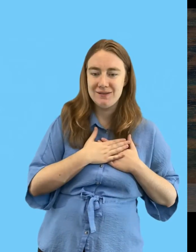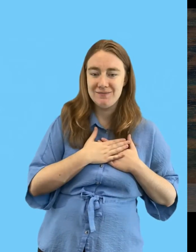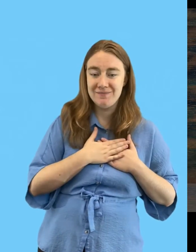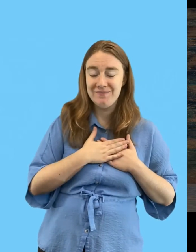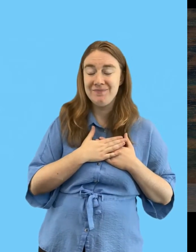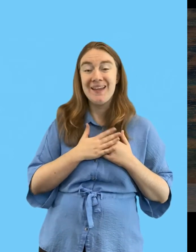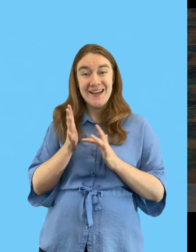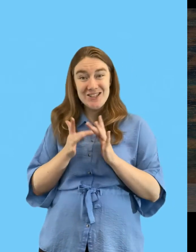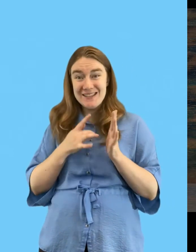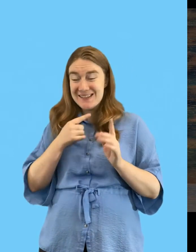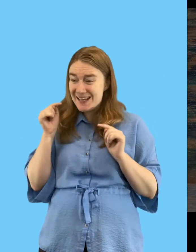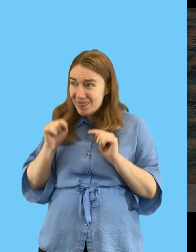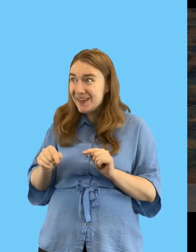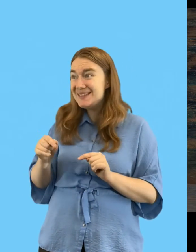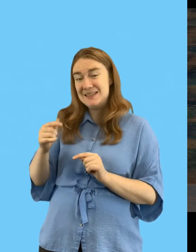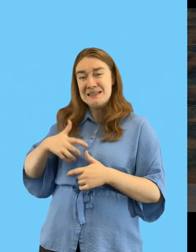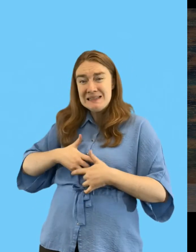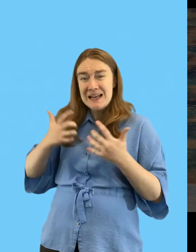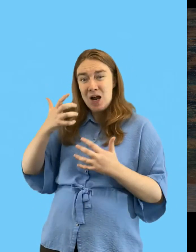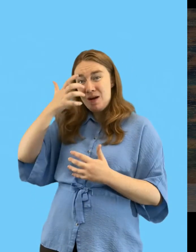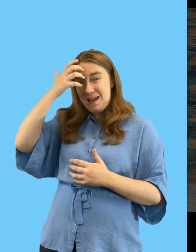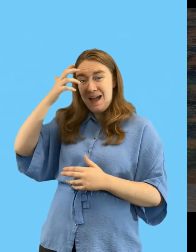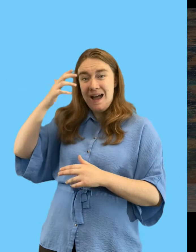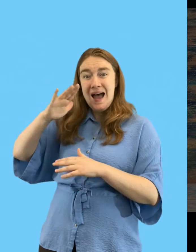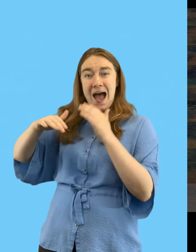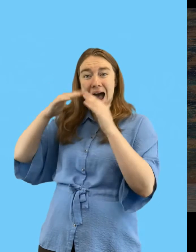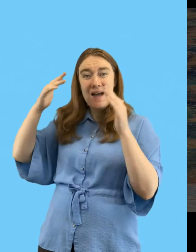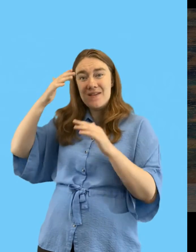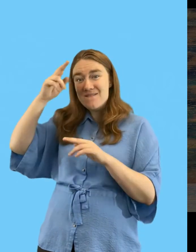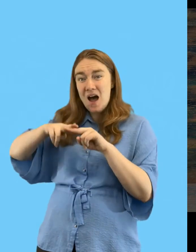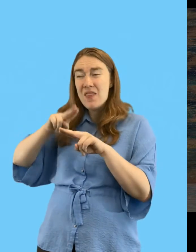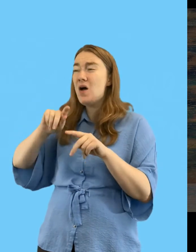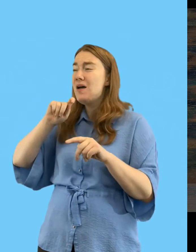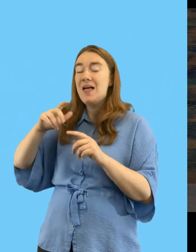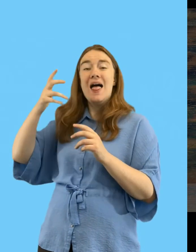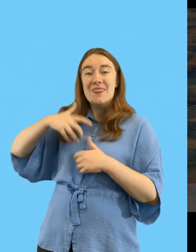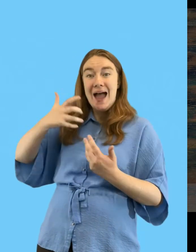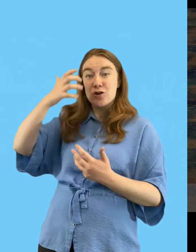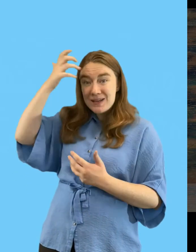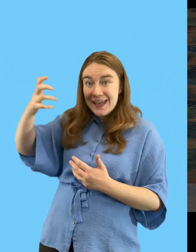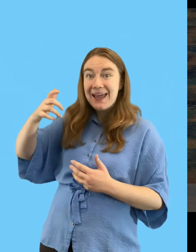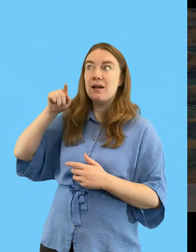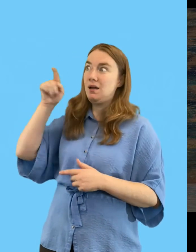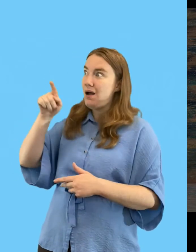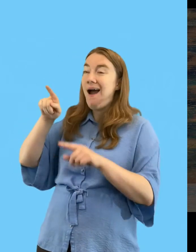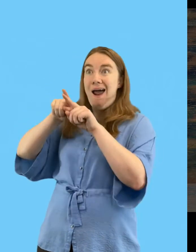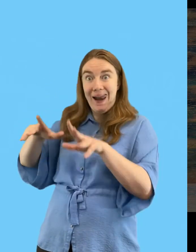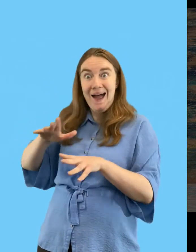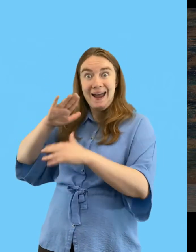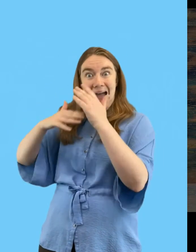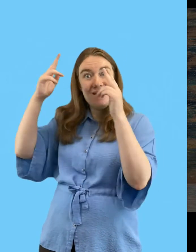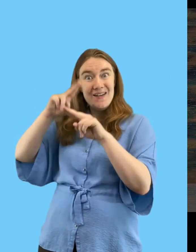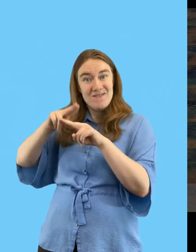Jesus says, "This is how my heavenly Father will treat each of you unless you forgive your brother or sister from the